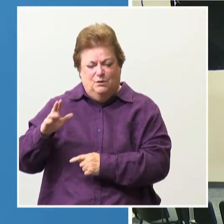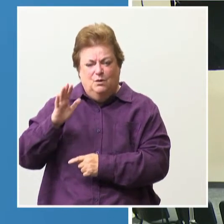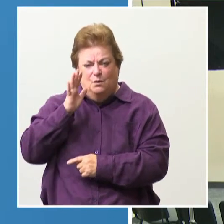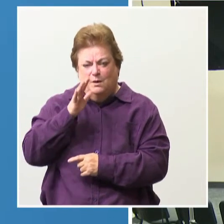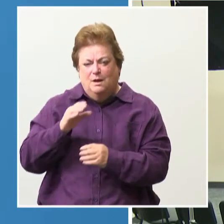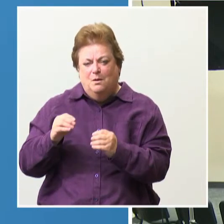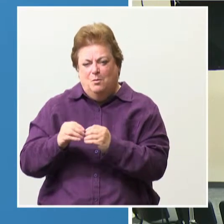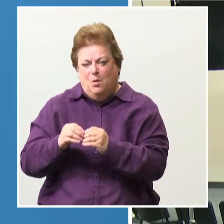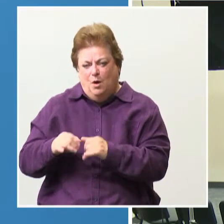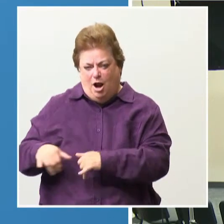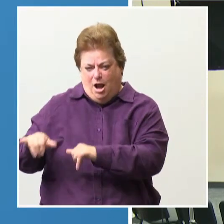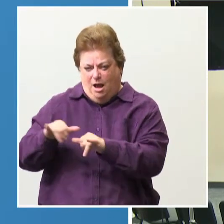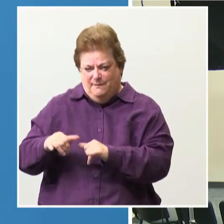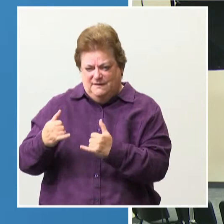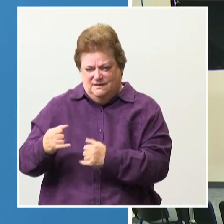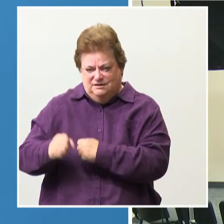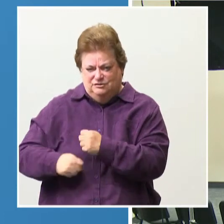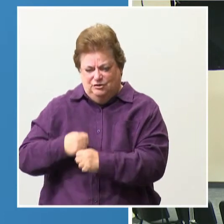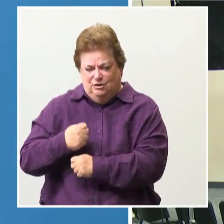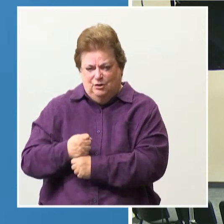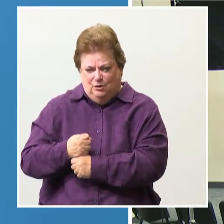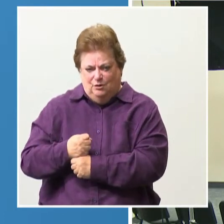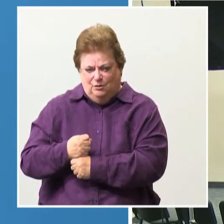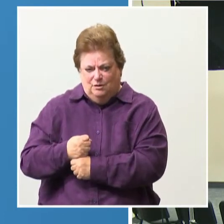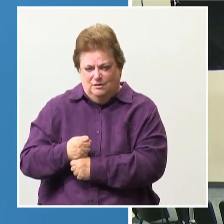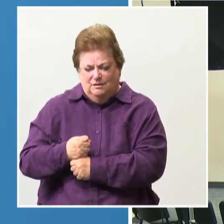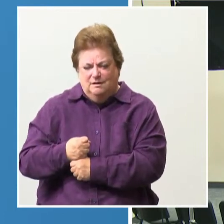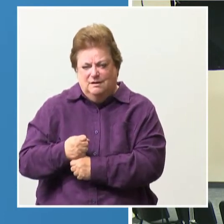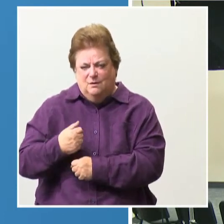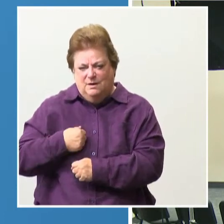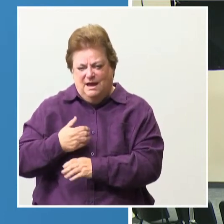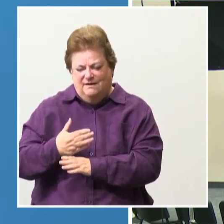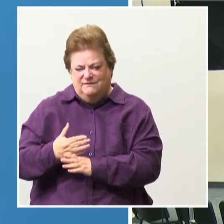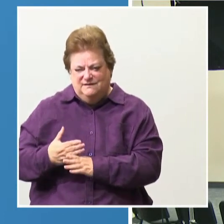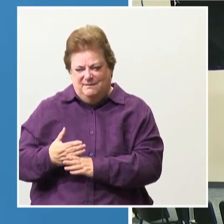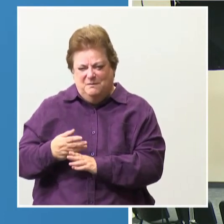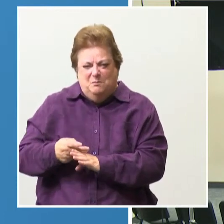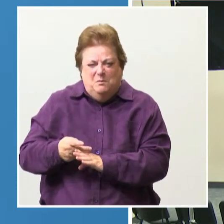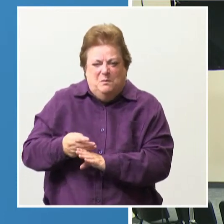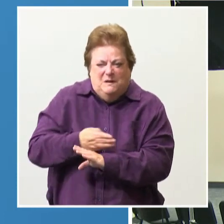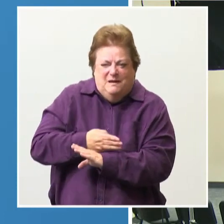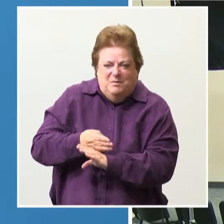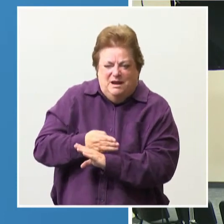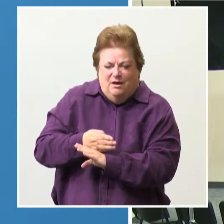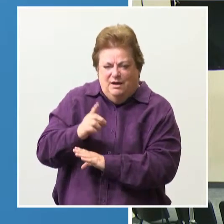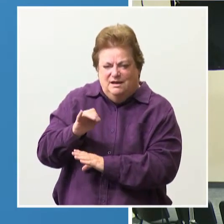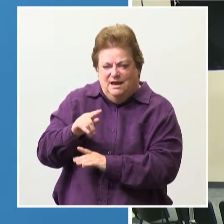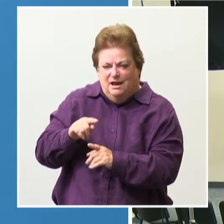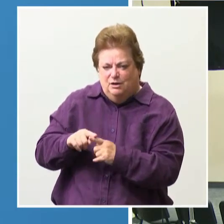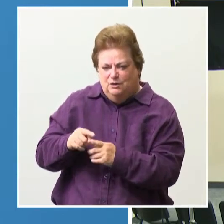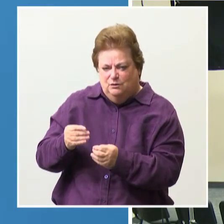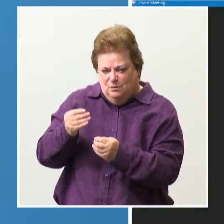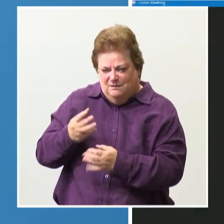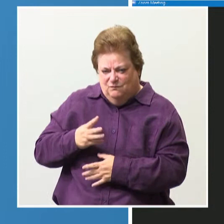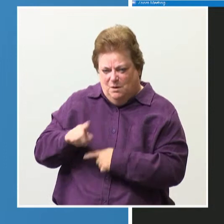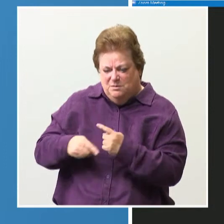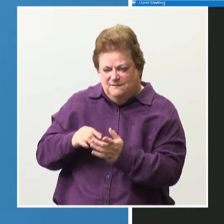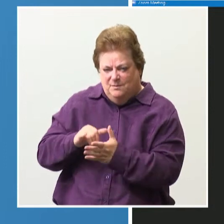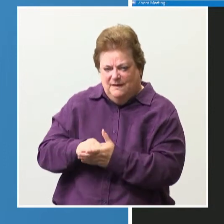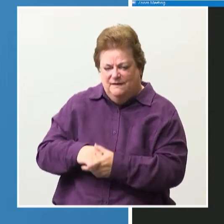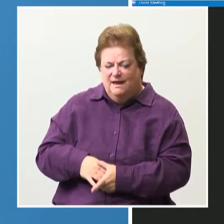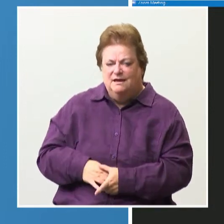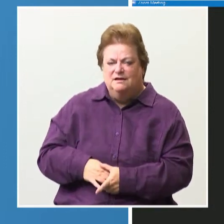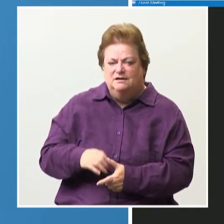more common this year. At least there's some preliminary data to suggest that, and this is a particularly